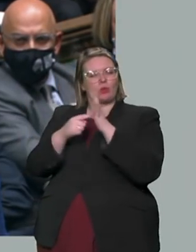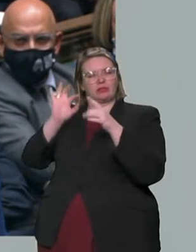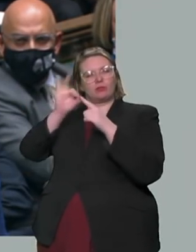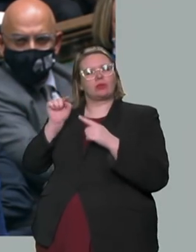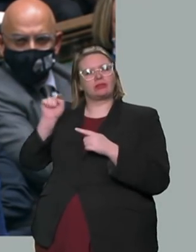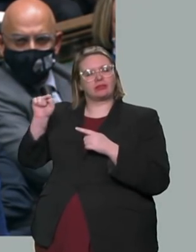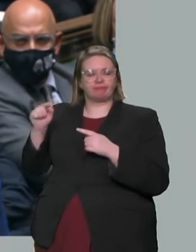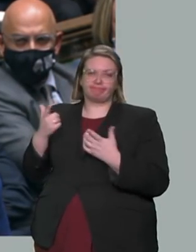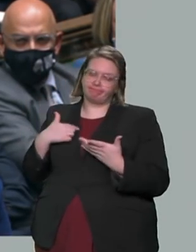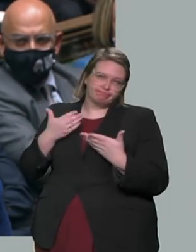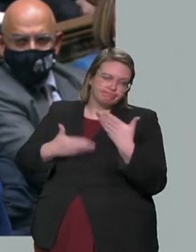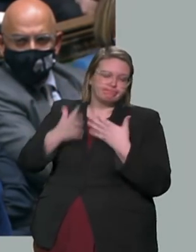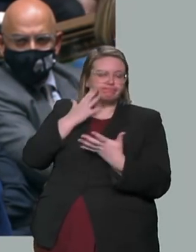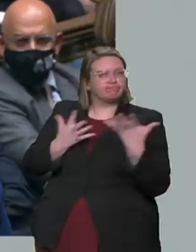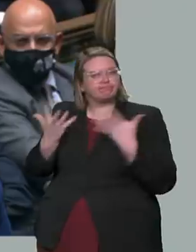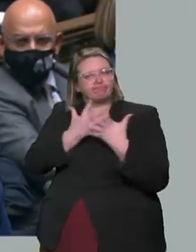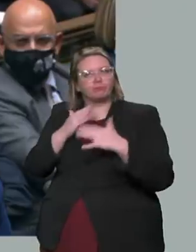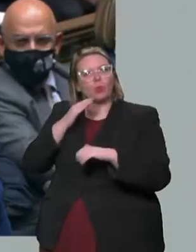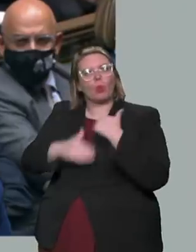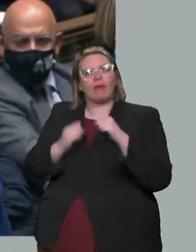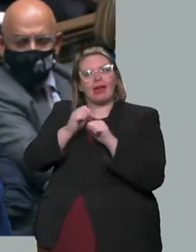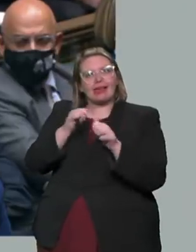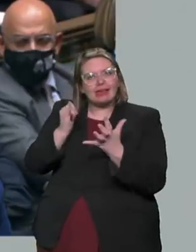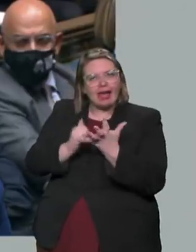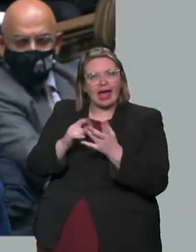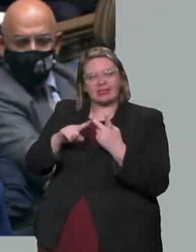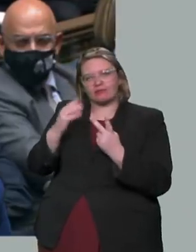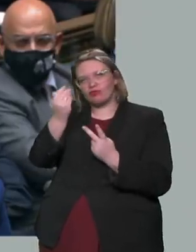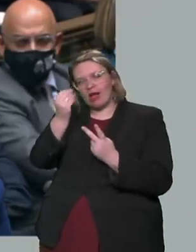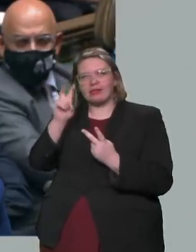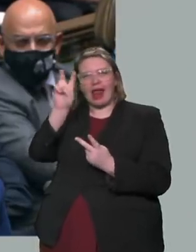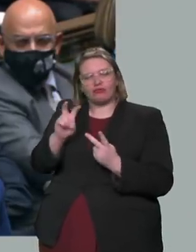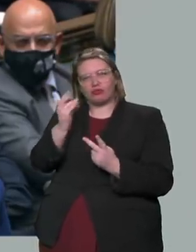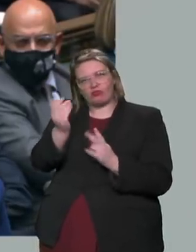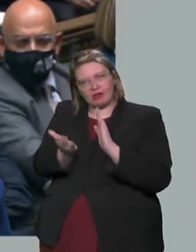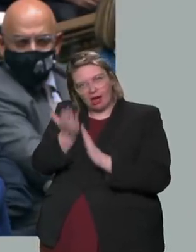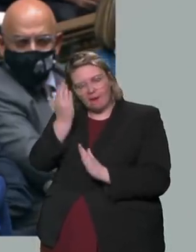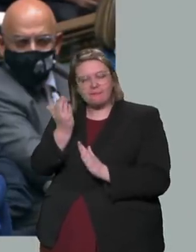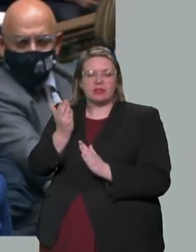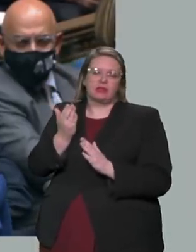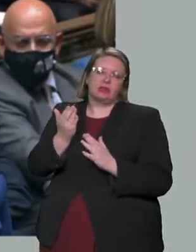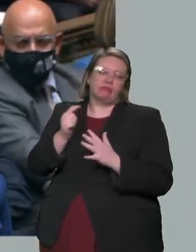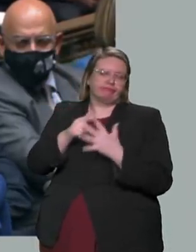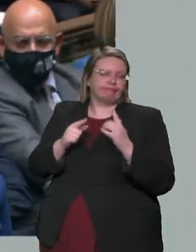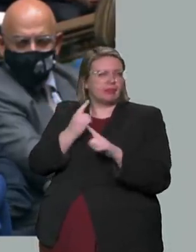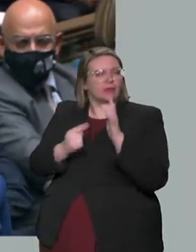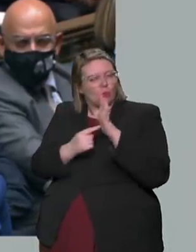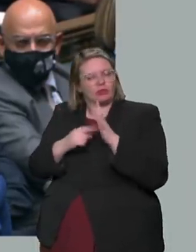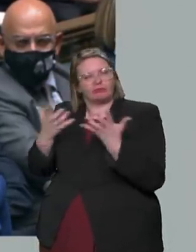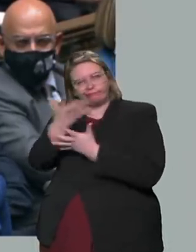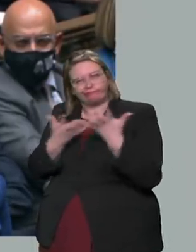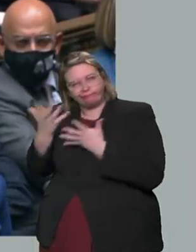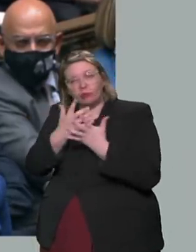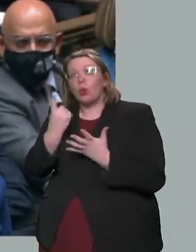abate the increases in gas, in the cost of gas and the cost of energy. So for people in